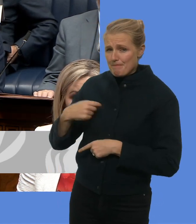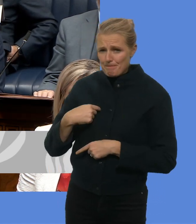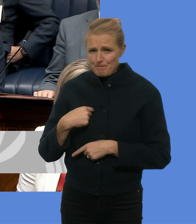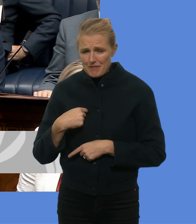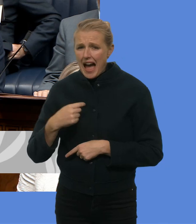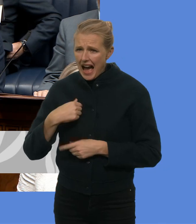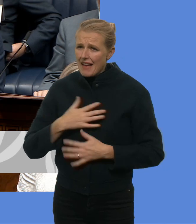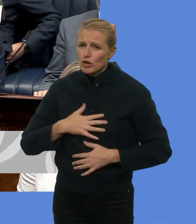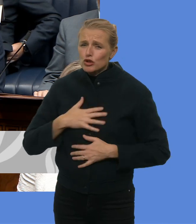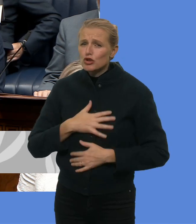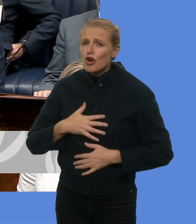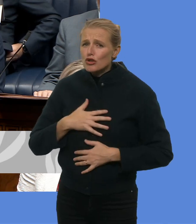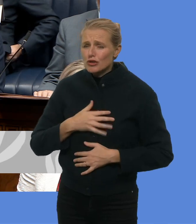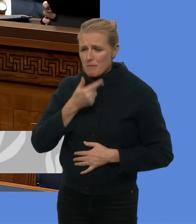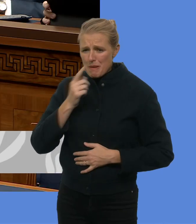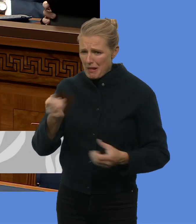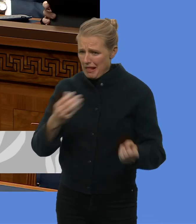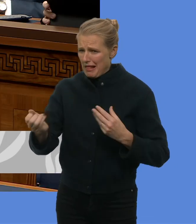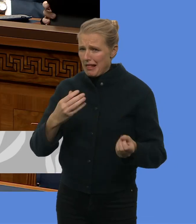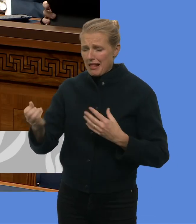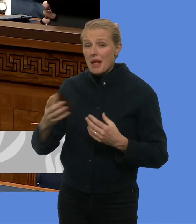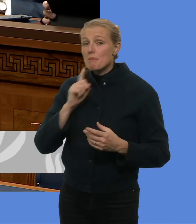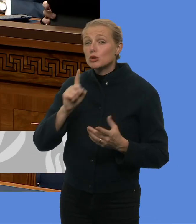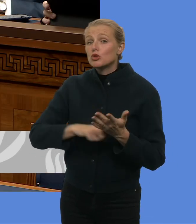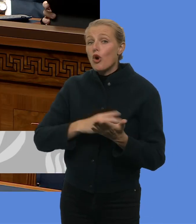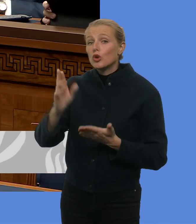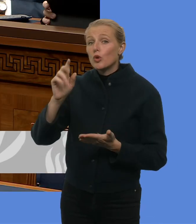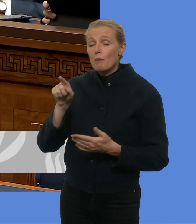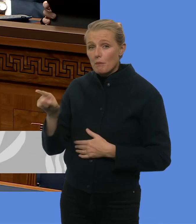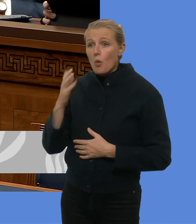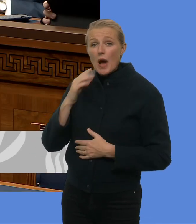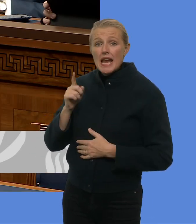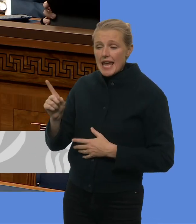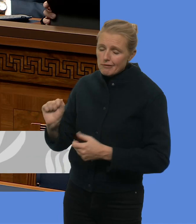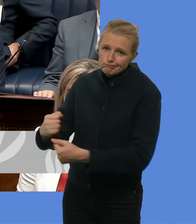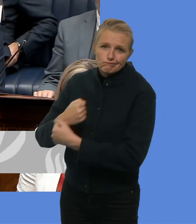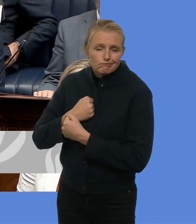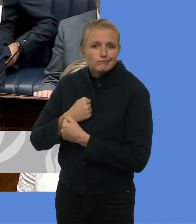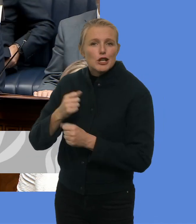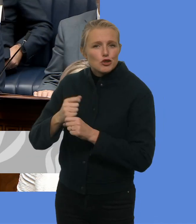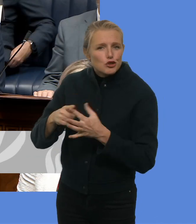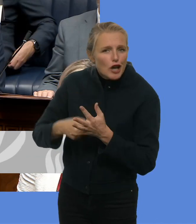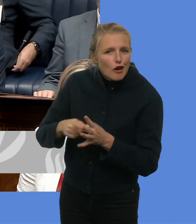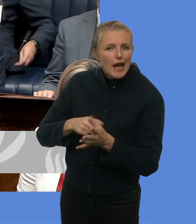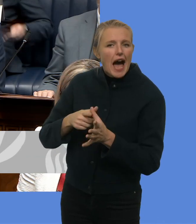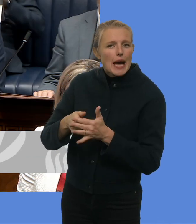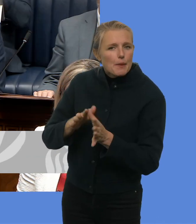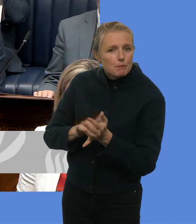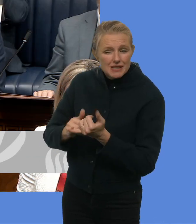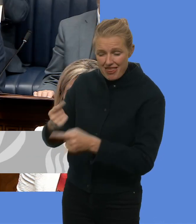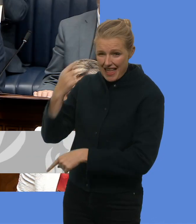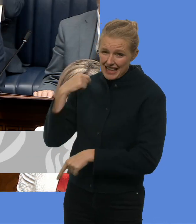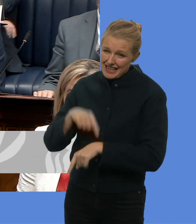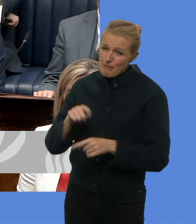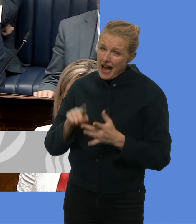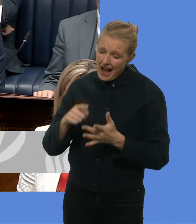some of the concerns that people have been expressed. But when John Hume embraced Gerry Adams and Sinn Féin, when the IRA were up to their